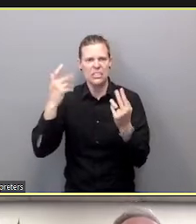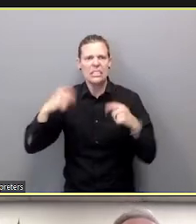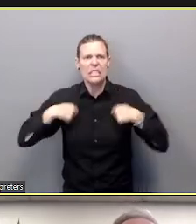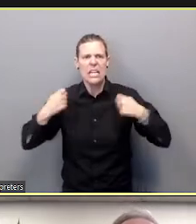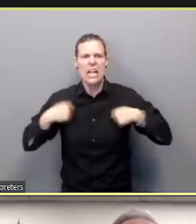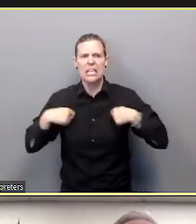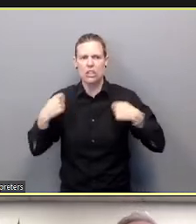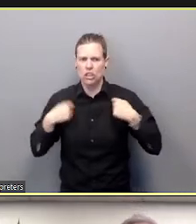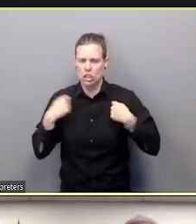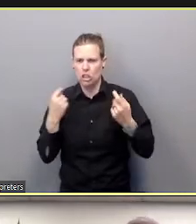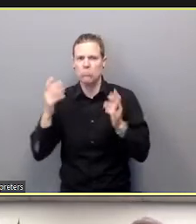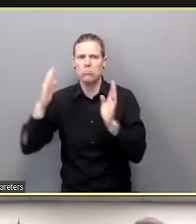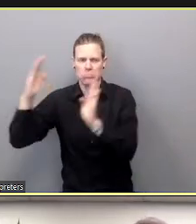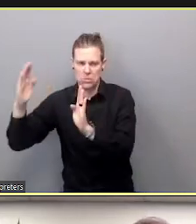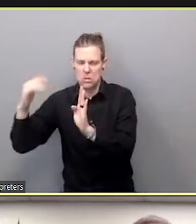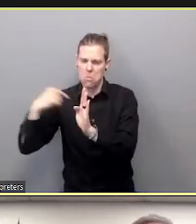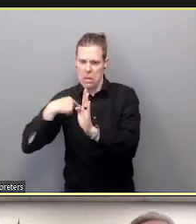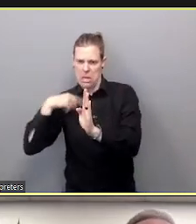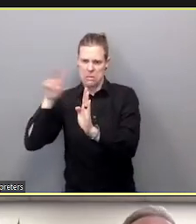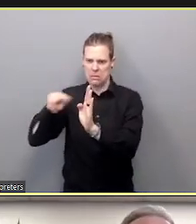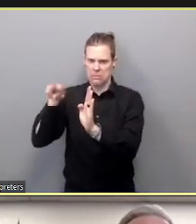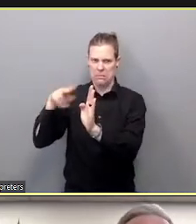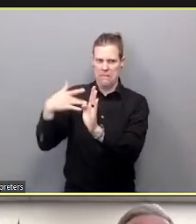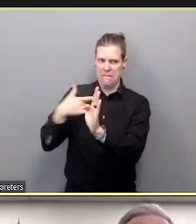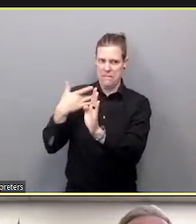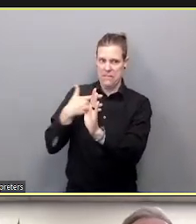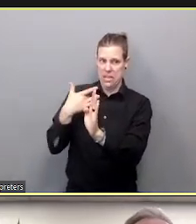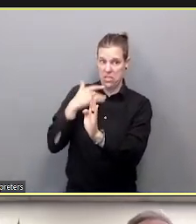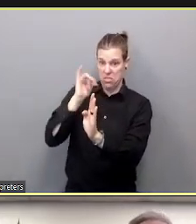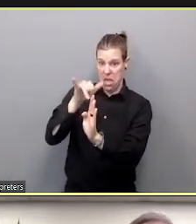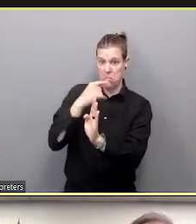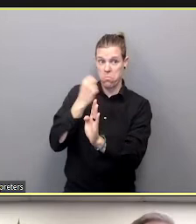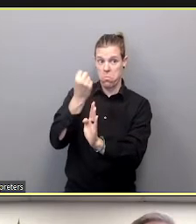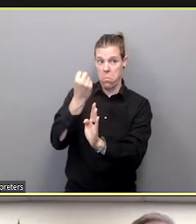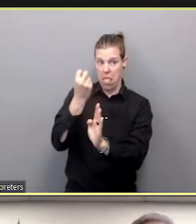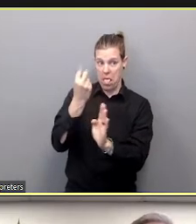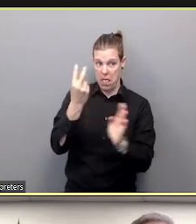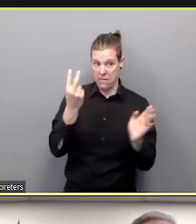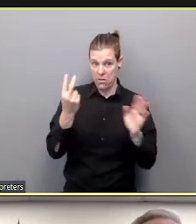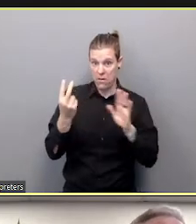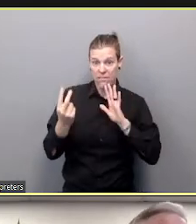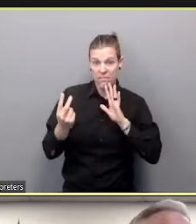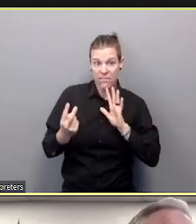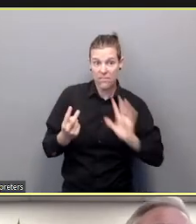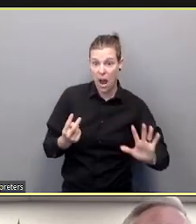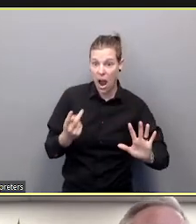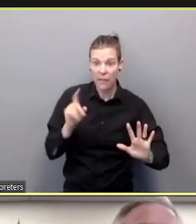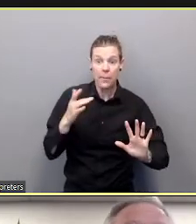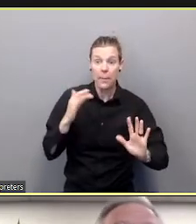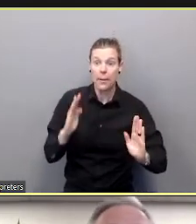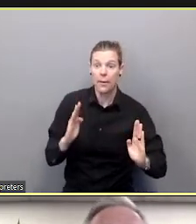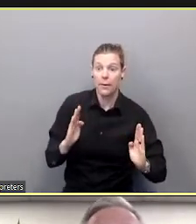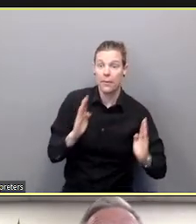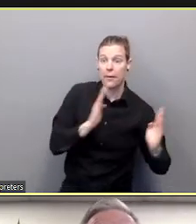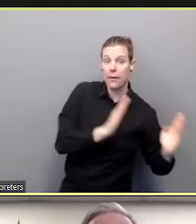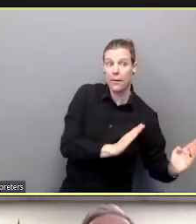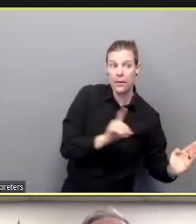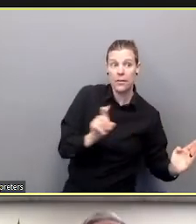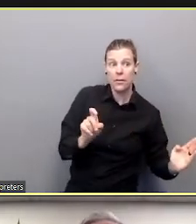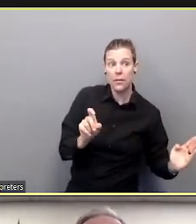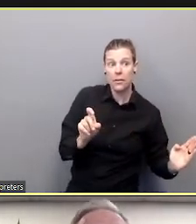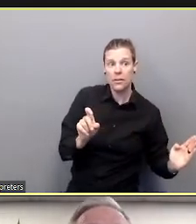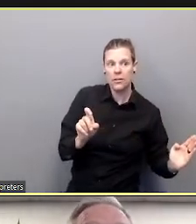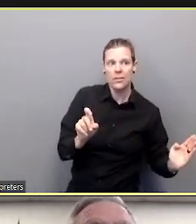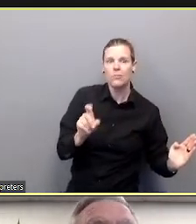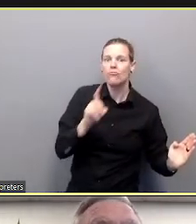slightly less robust uptake in the 5 to 11 group. But so far we're charting very, very close